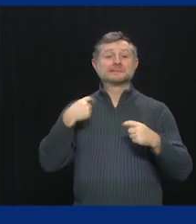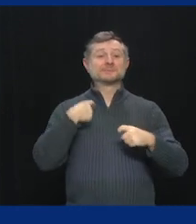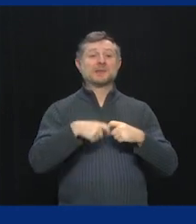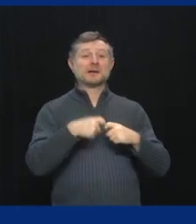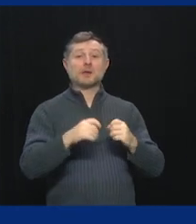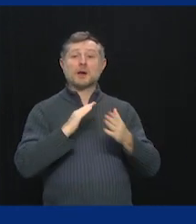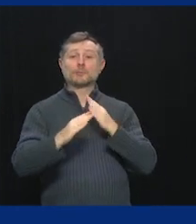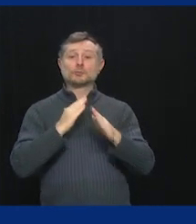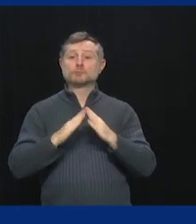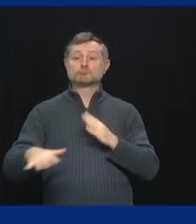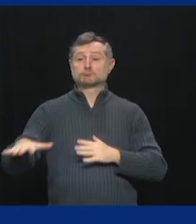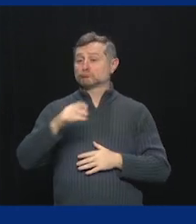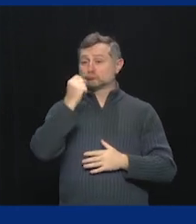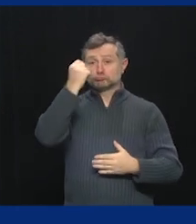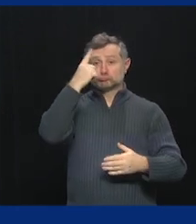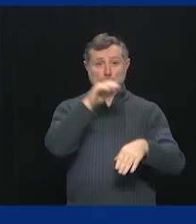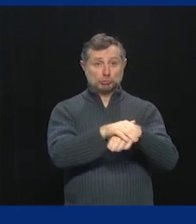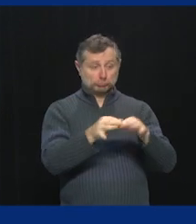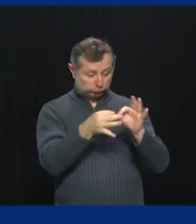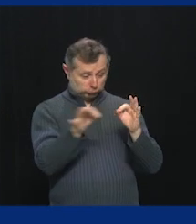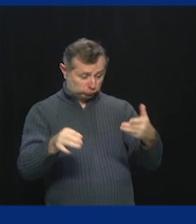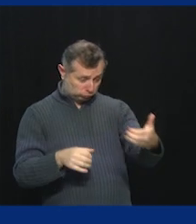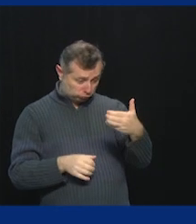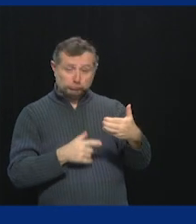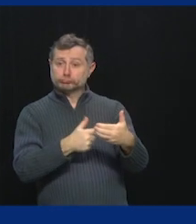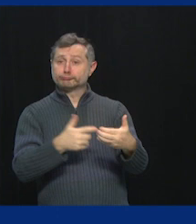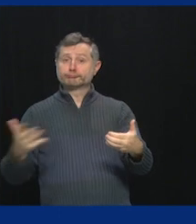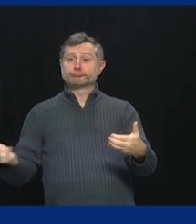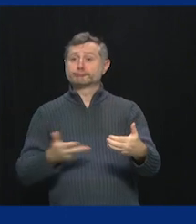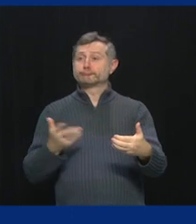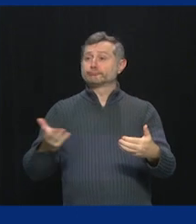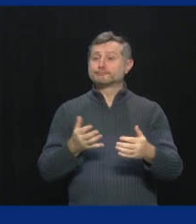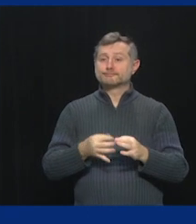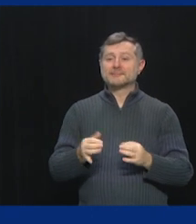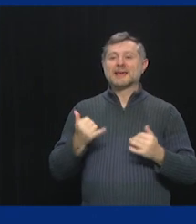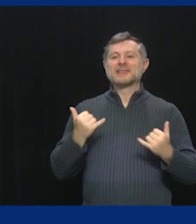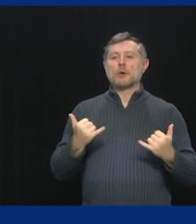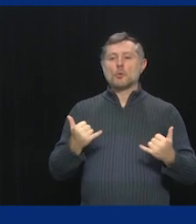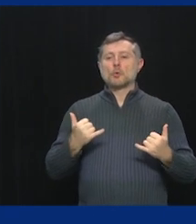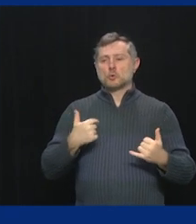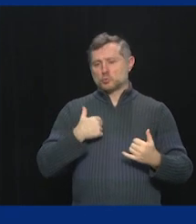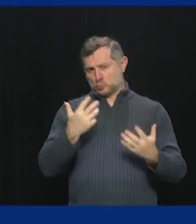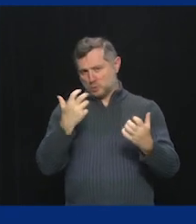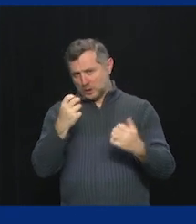even understood the warning. Let's get people understanding the challenges earlier.